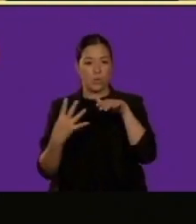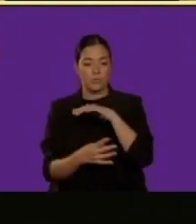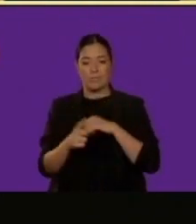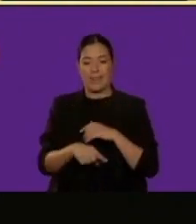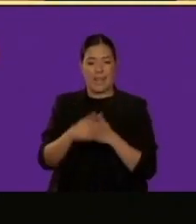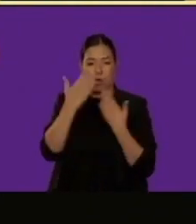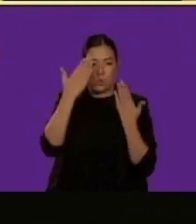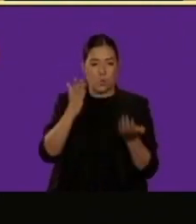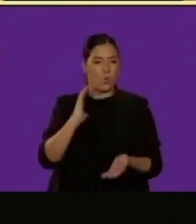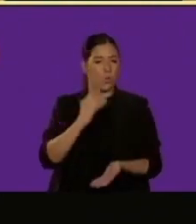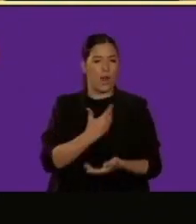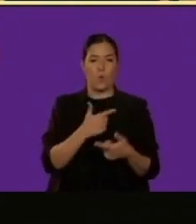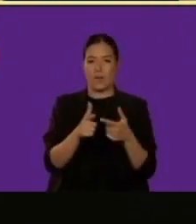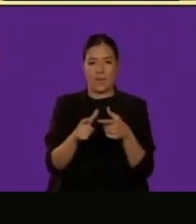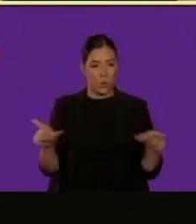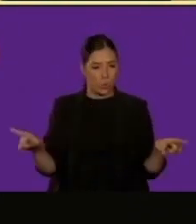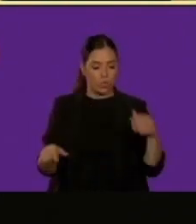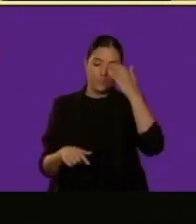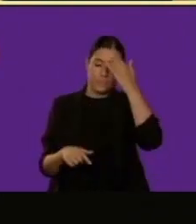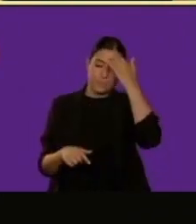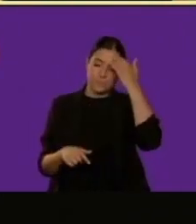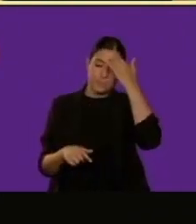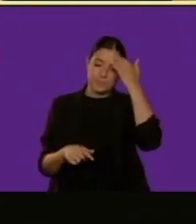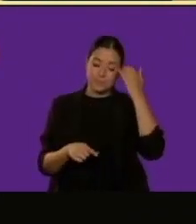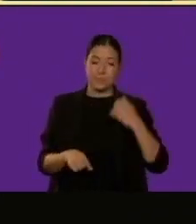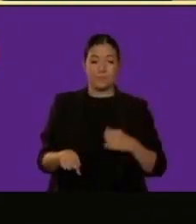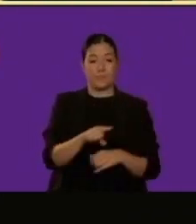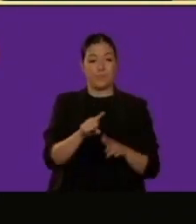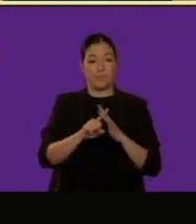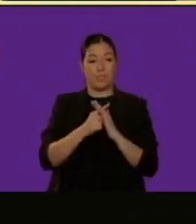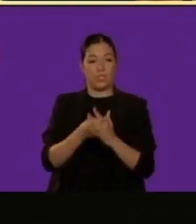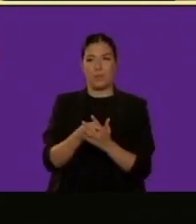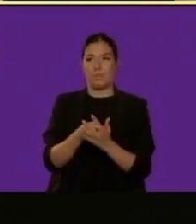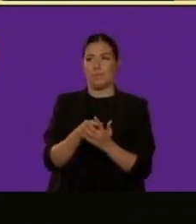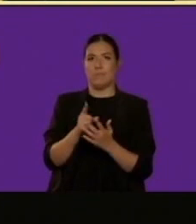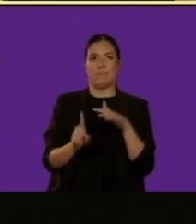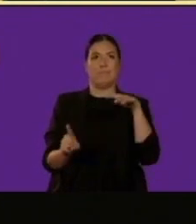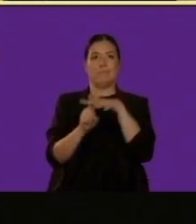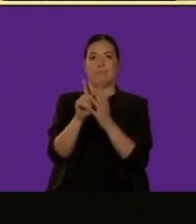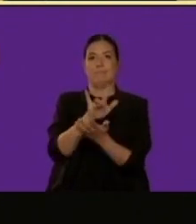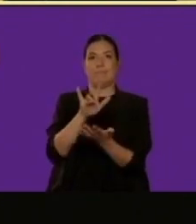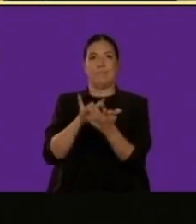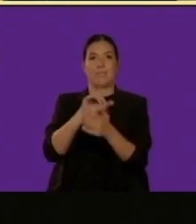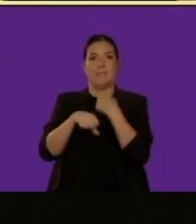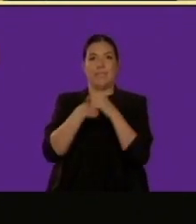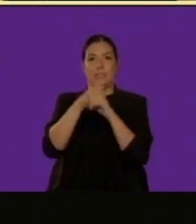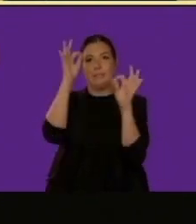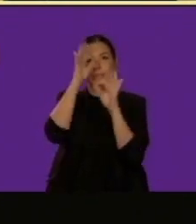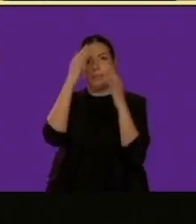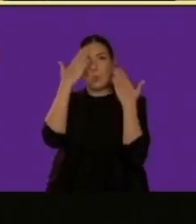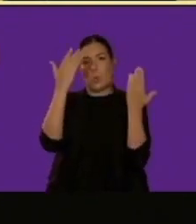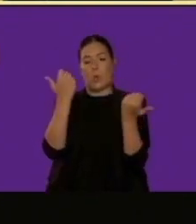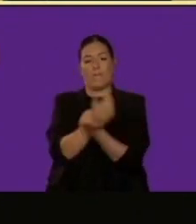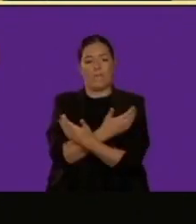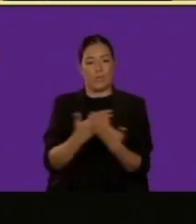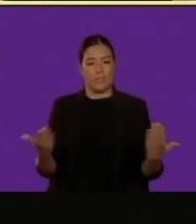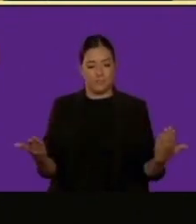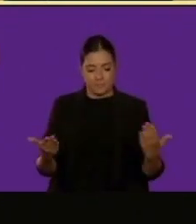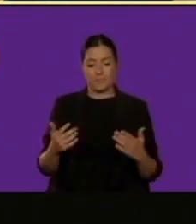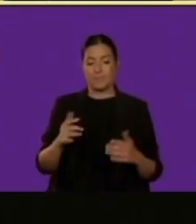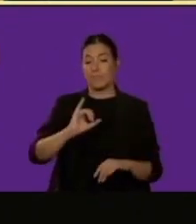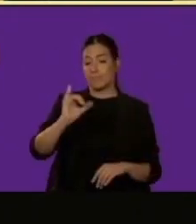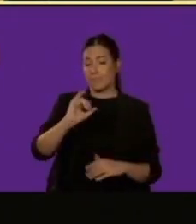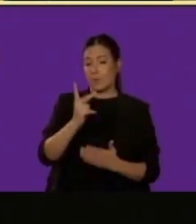the cultural diversity. We are experts, and there are many diversities. We try this, and the